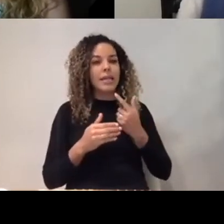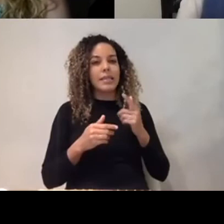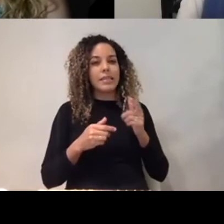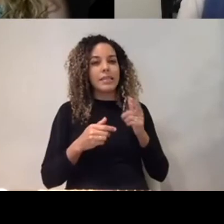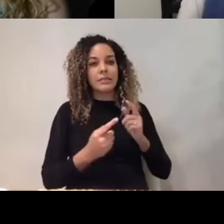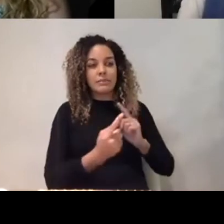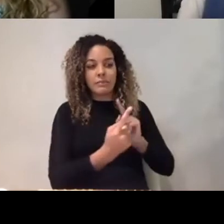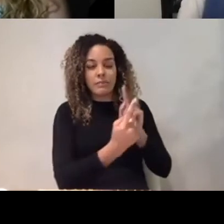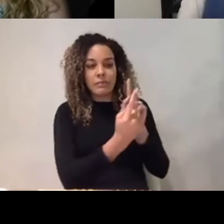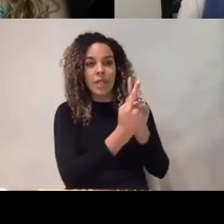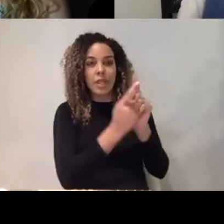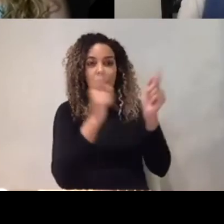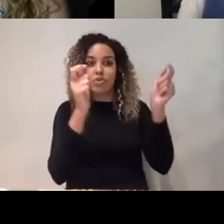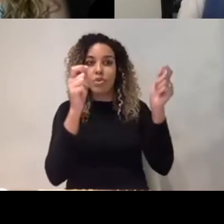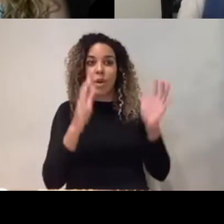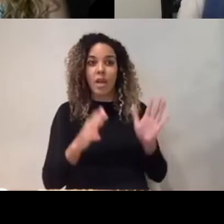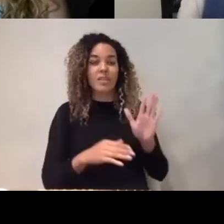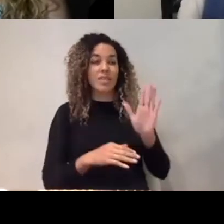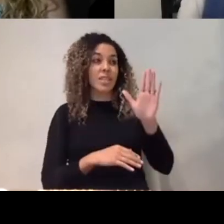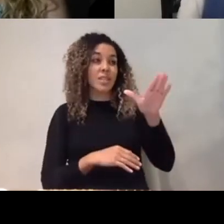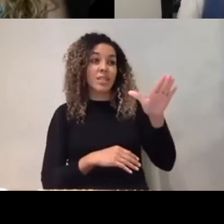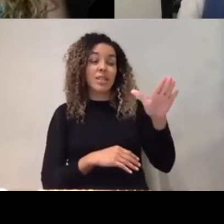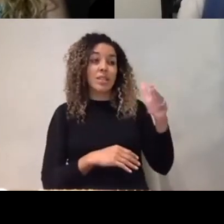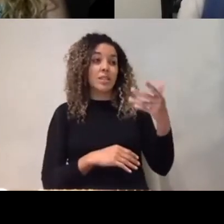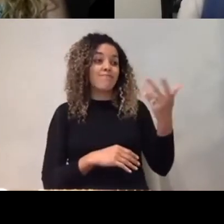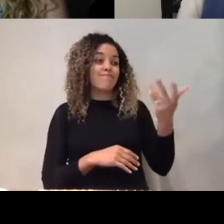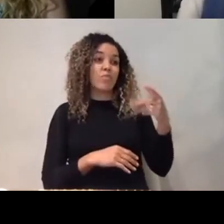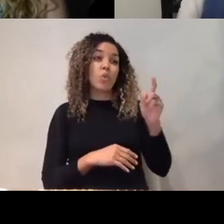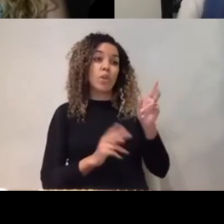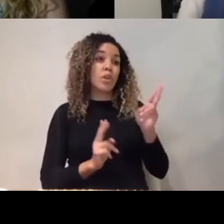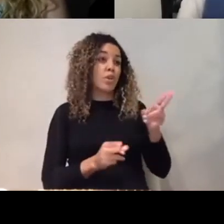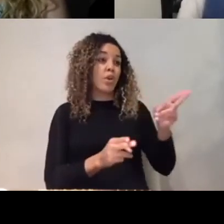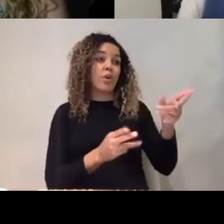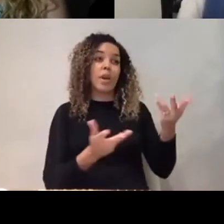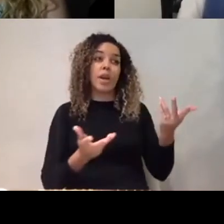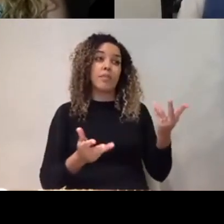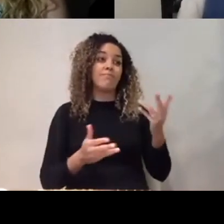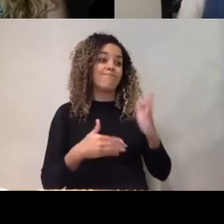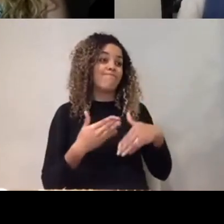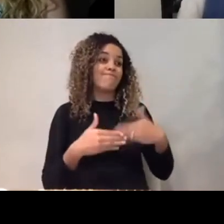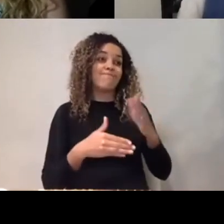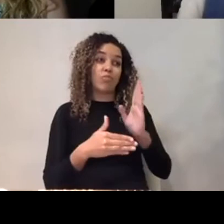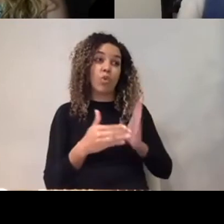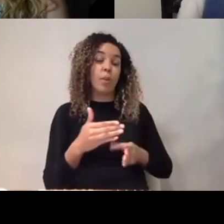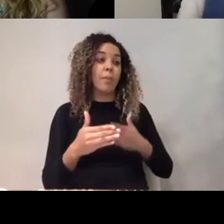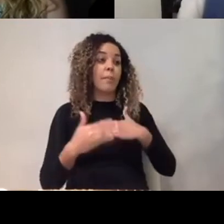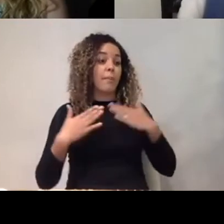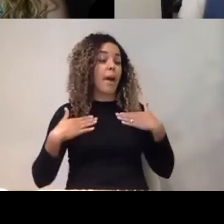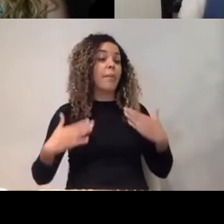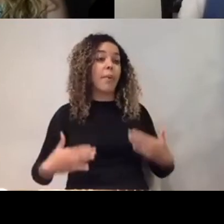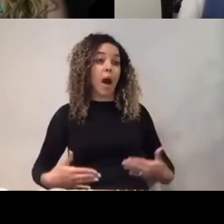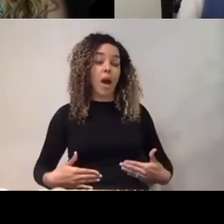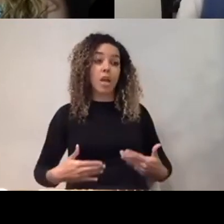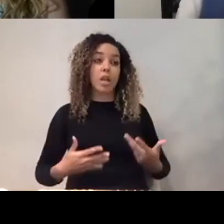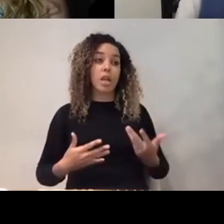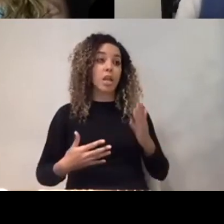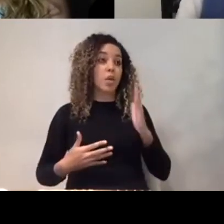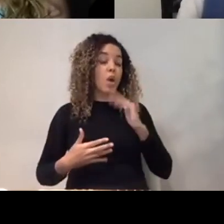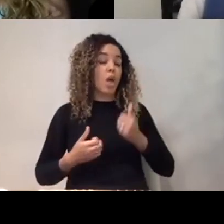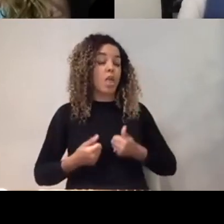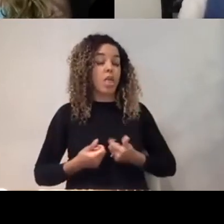like, we gotta hurry up because my body's gonna like explode any minute